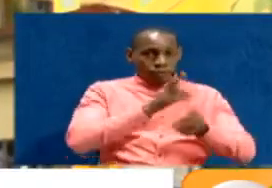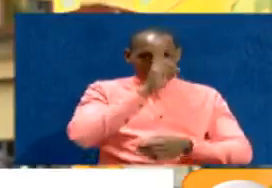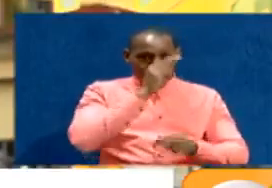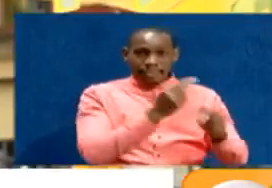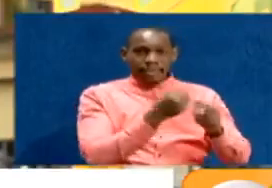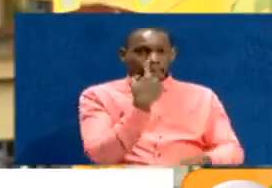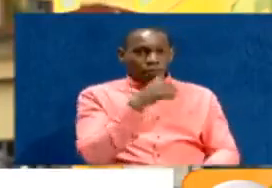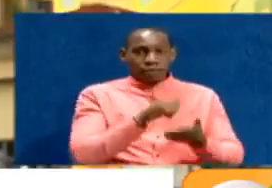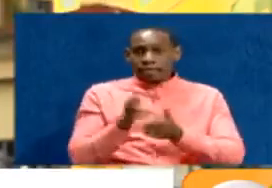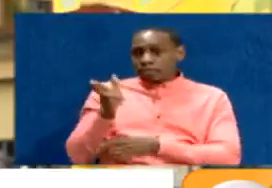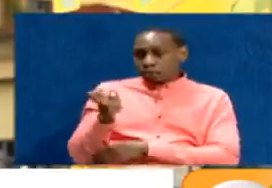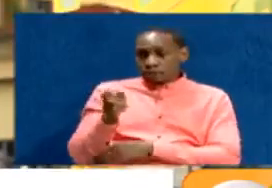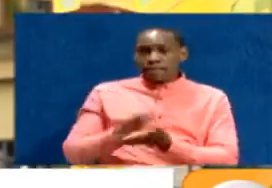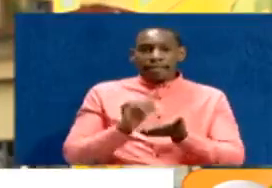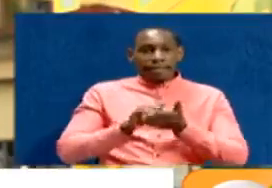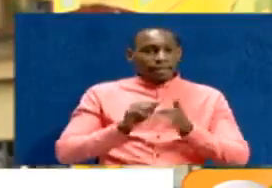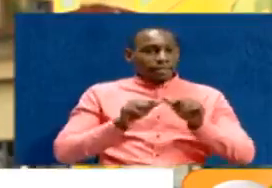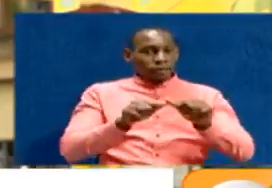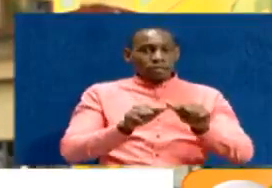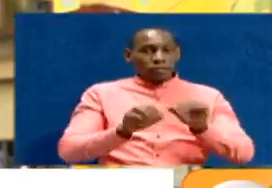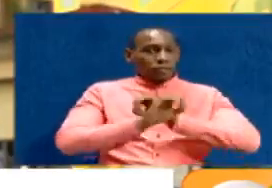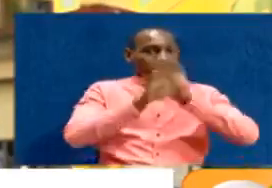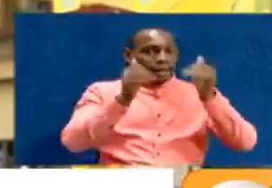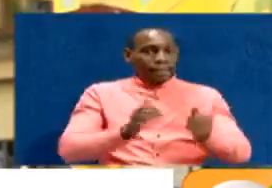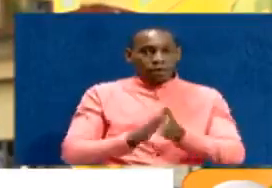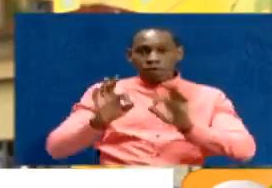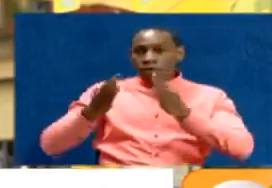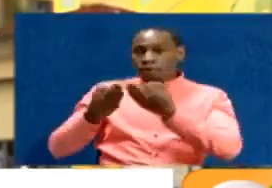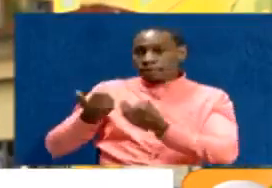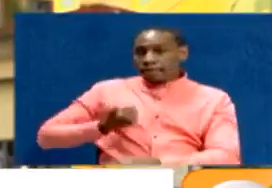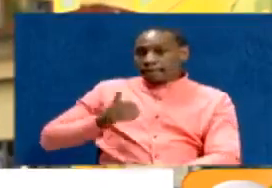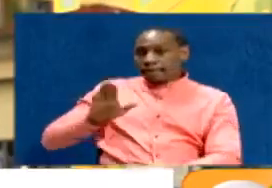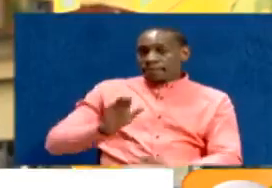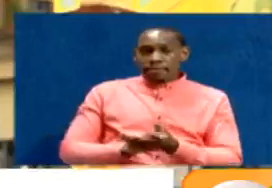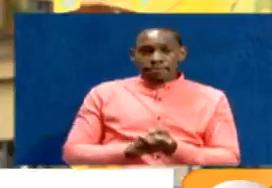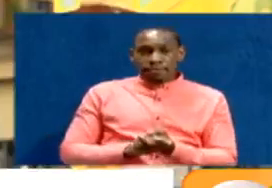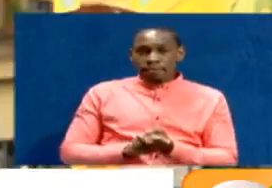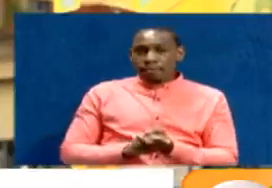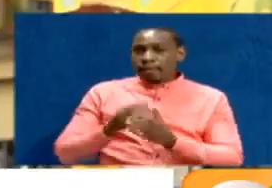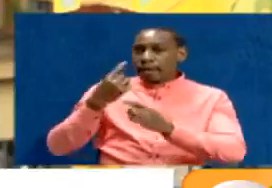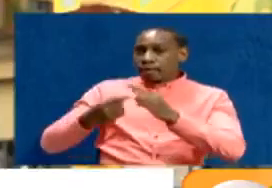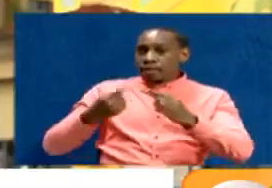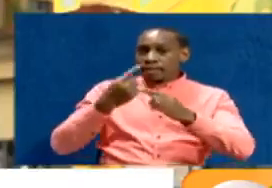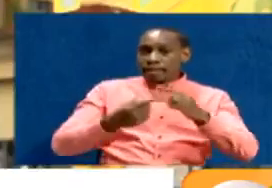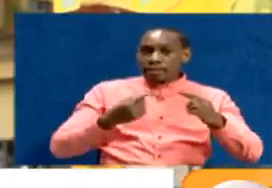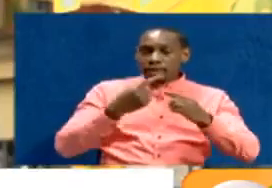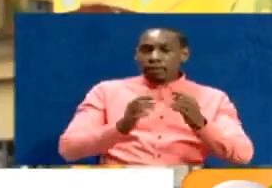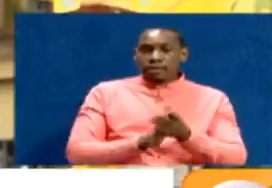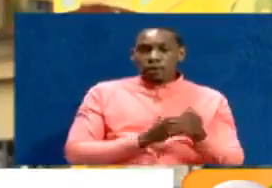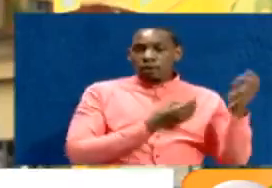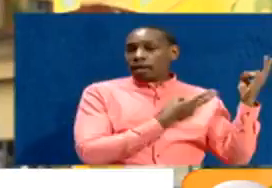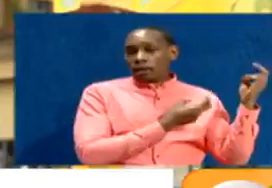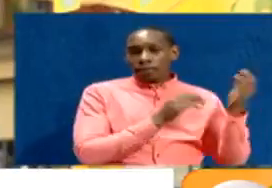the police officer who pulled the trigger still remains a mystery. For the family of Morah, however, every passing year diminishes the hope